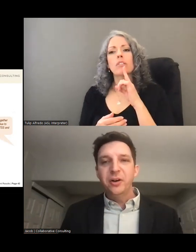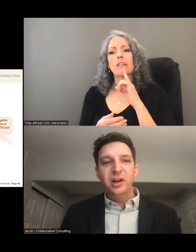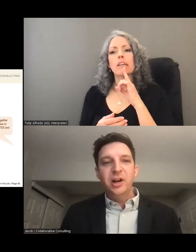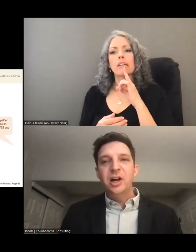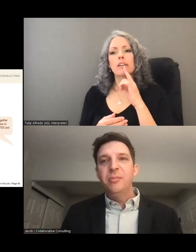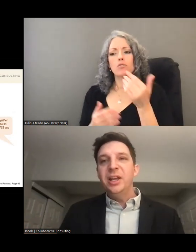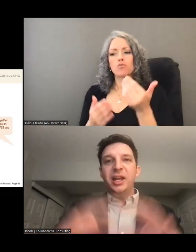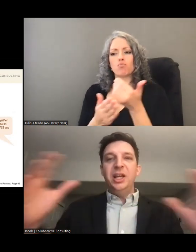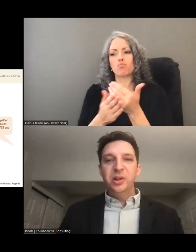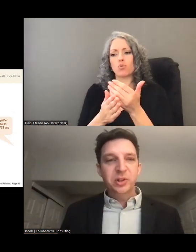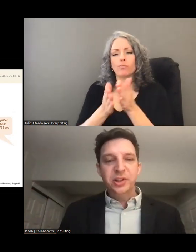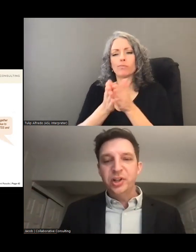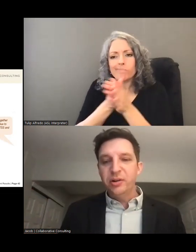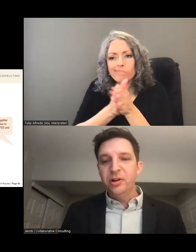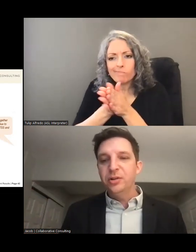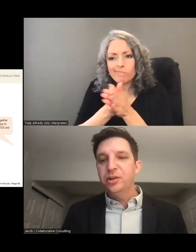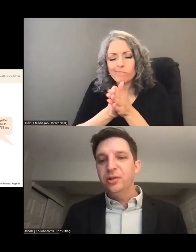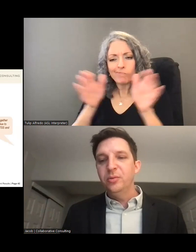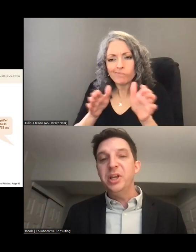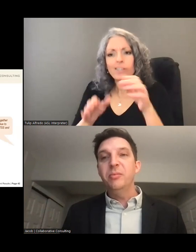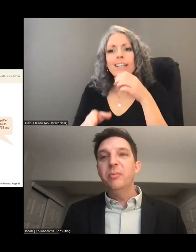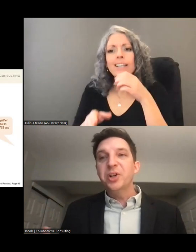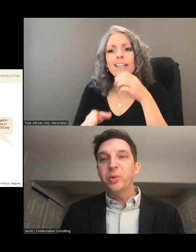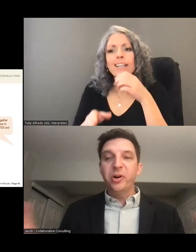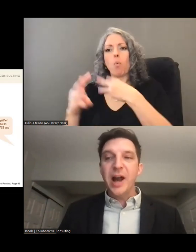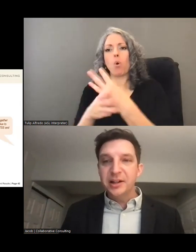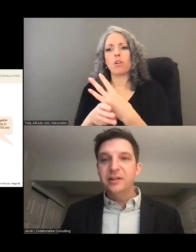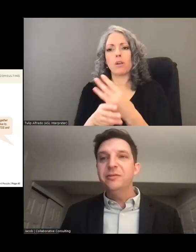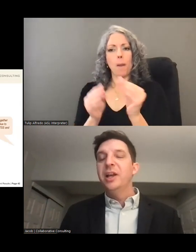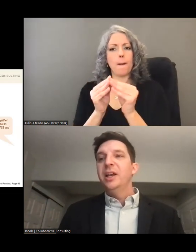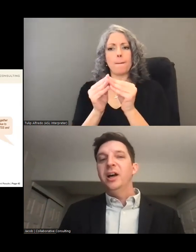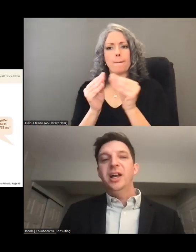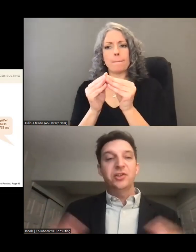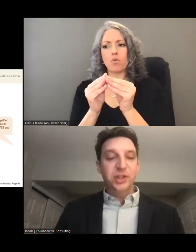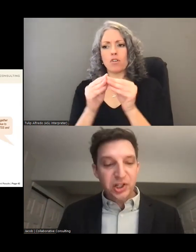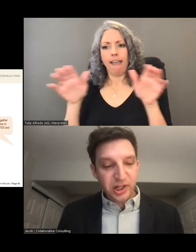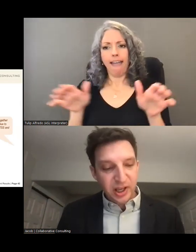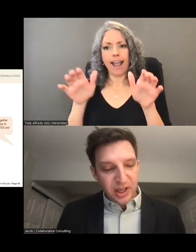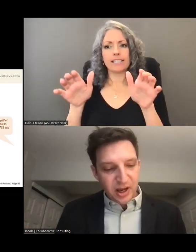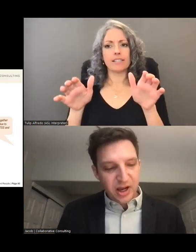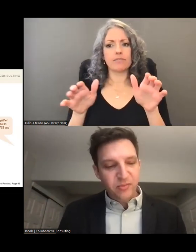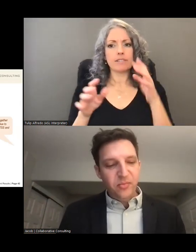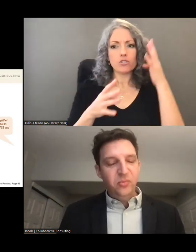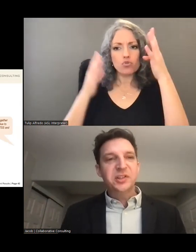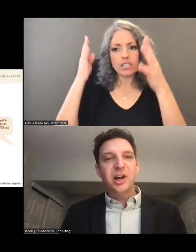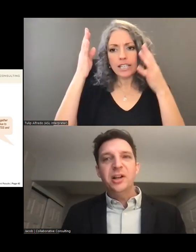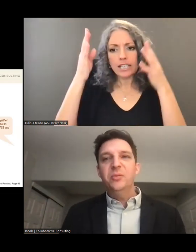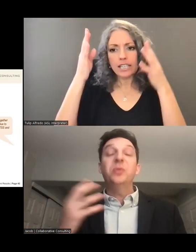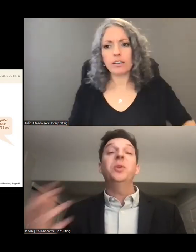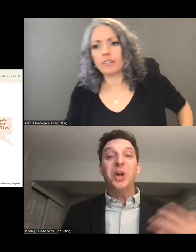renewed effort in the aging world in general to be much more proactive and strategic.